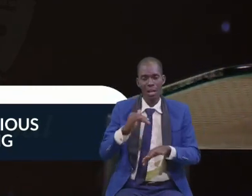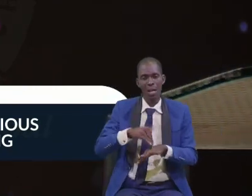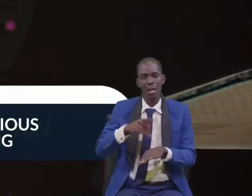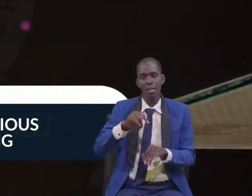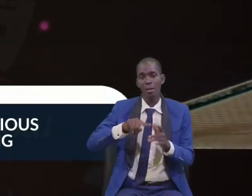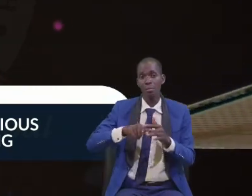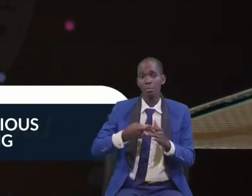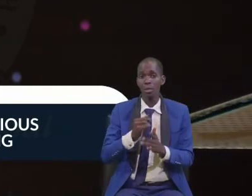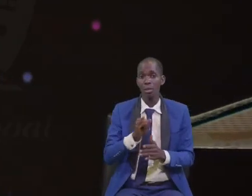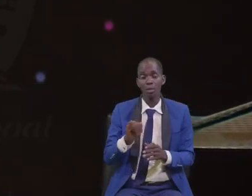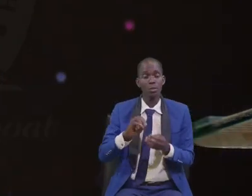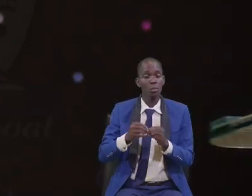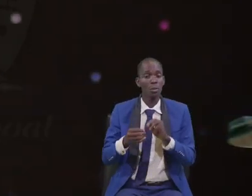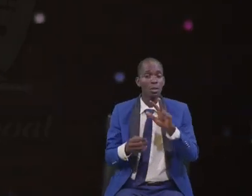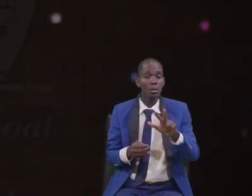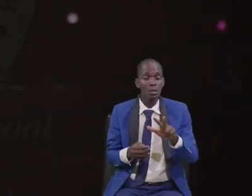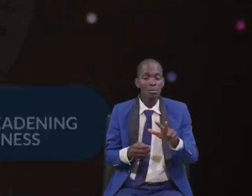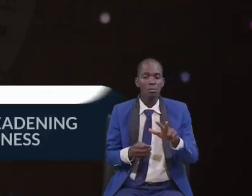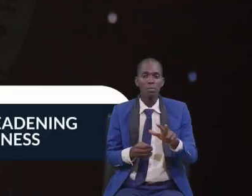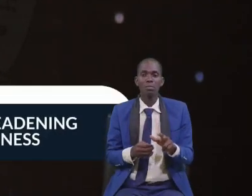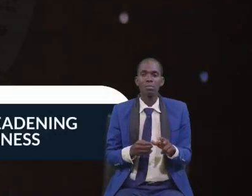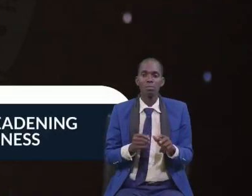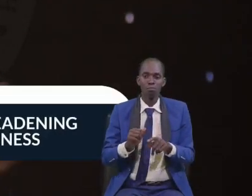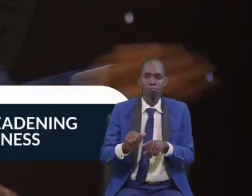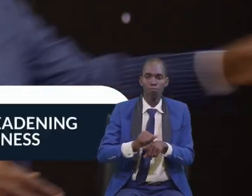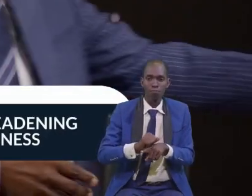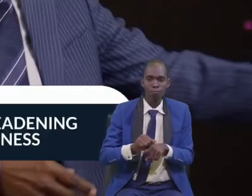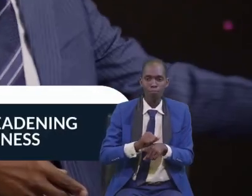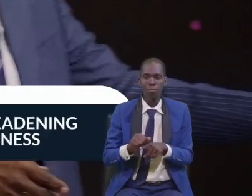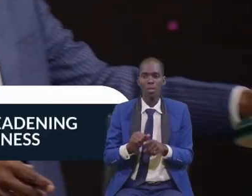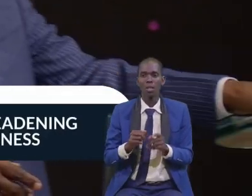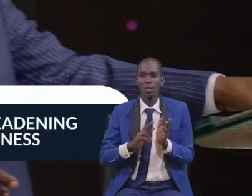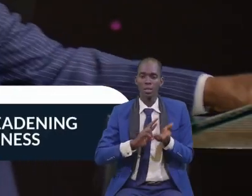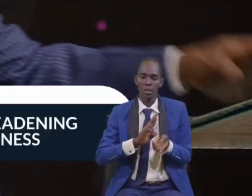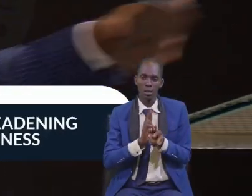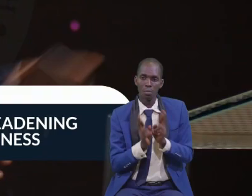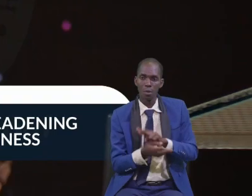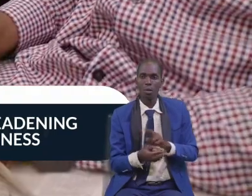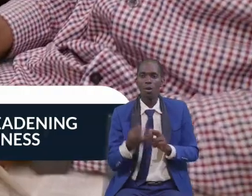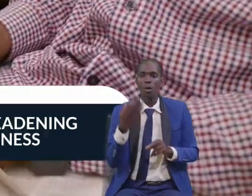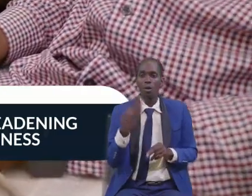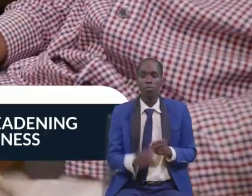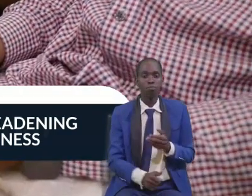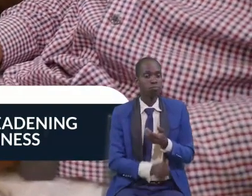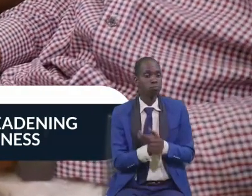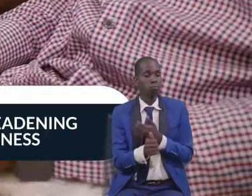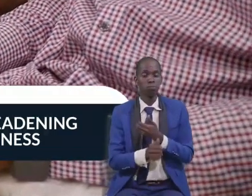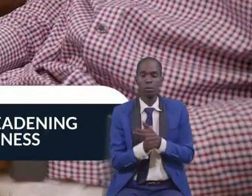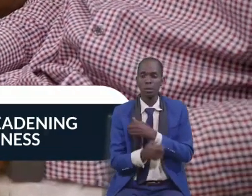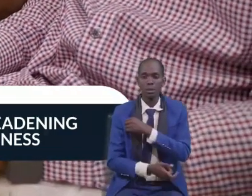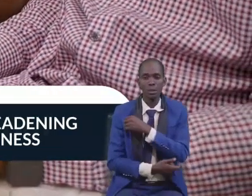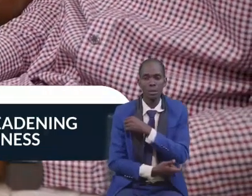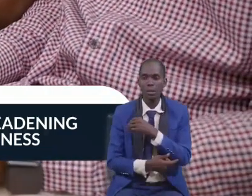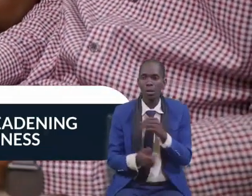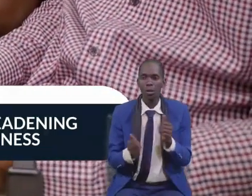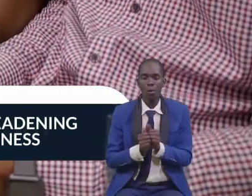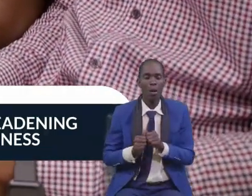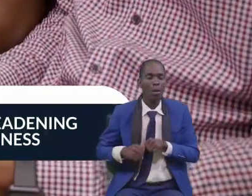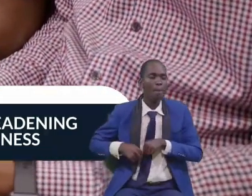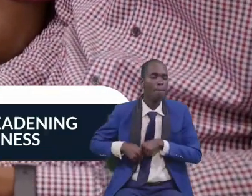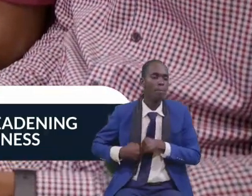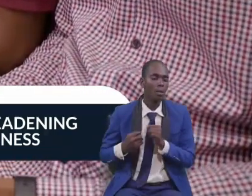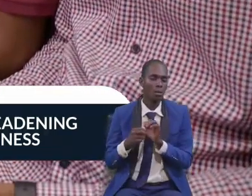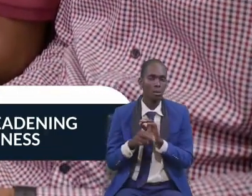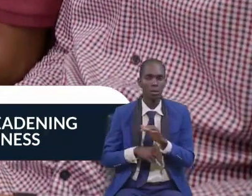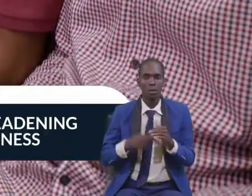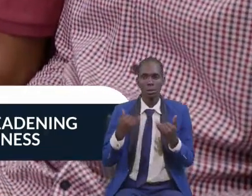three, practical repentance of deadening temptations with brokenness. Look